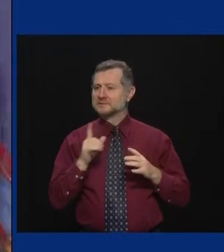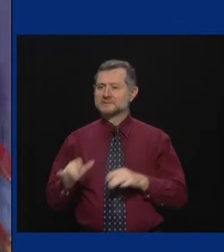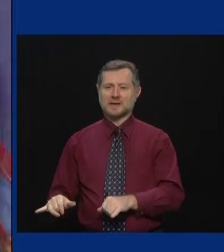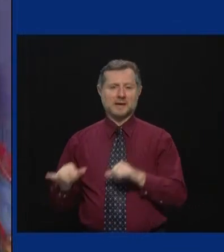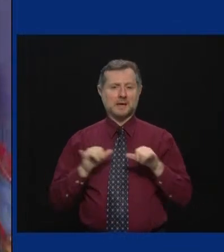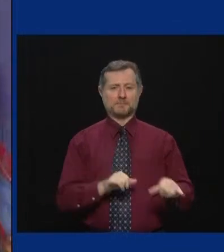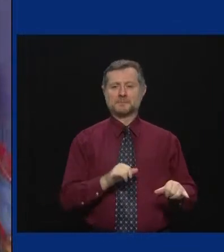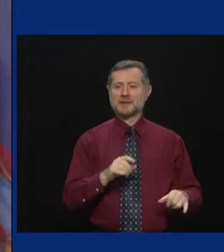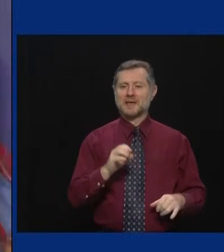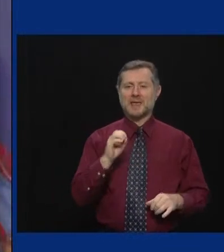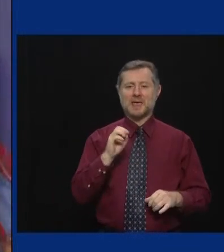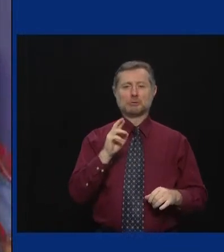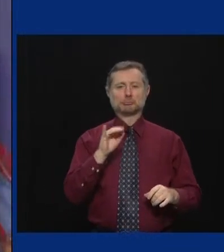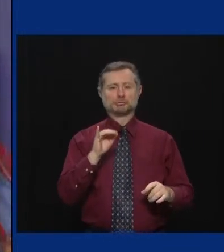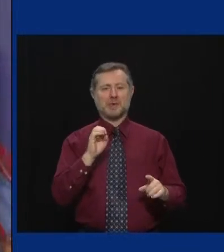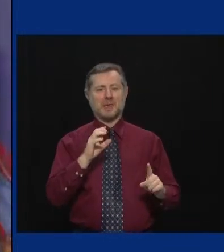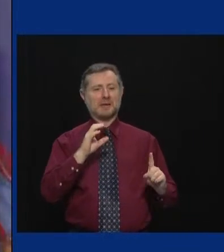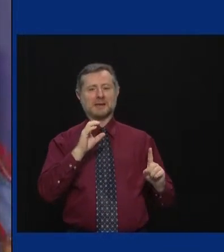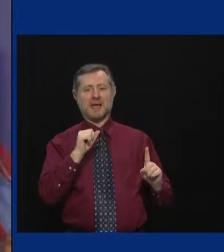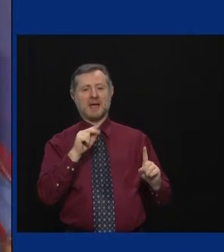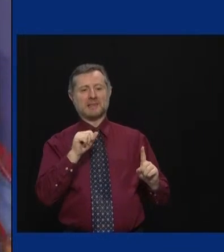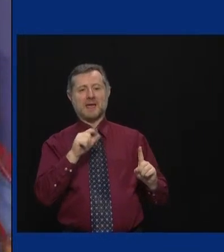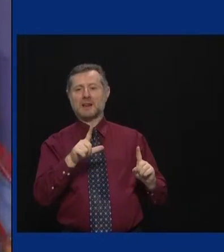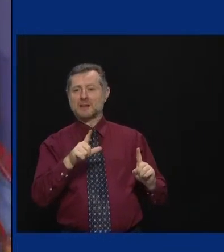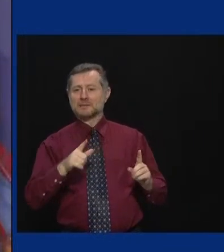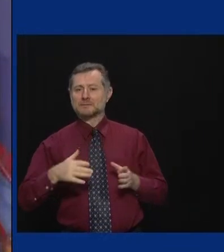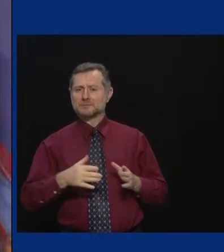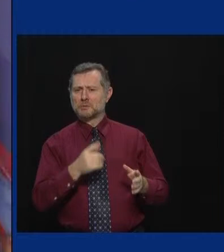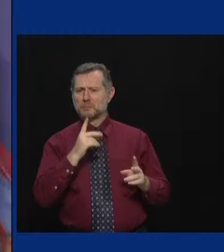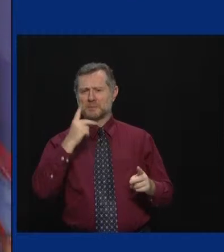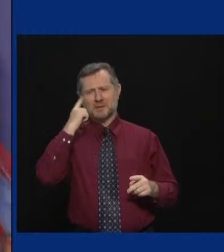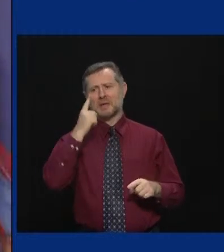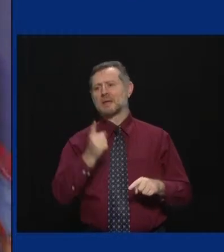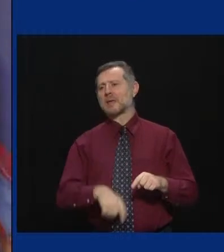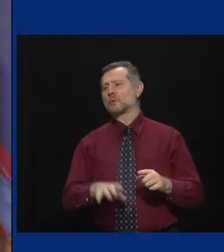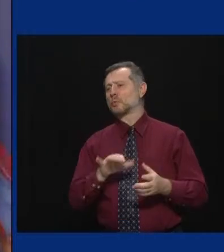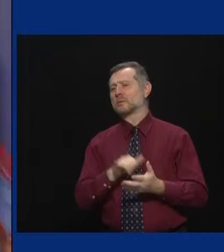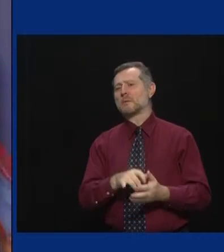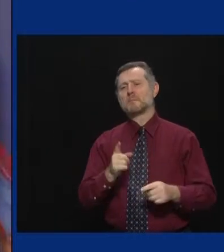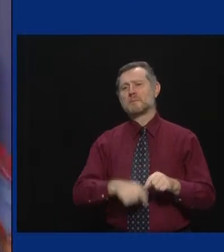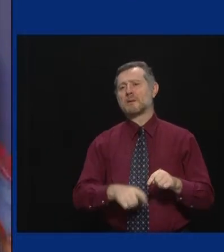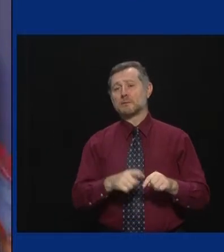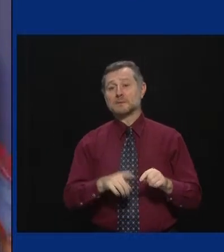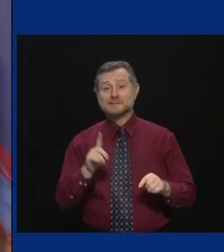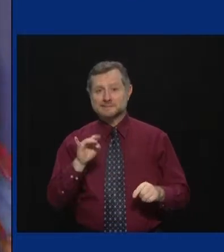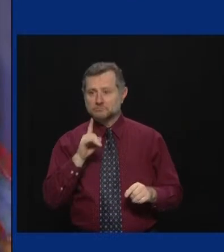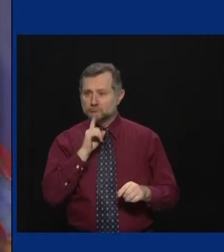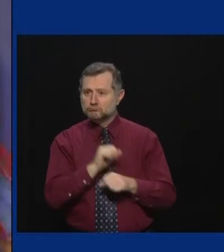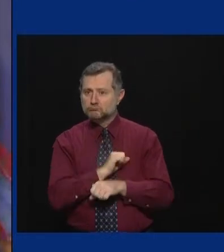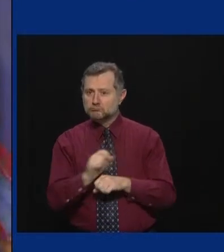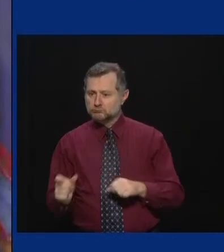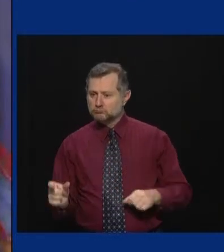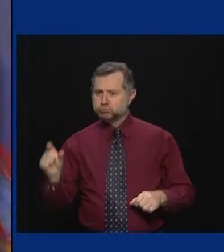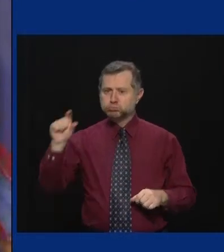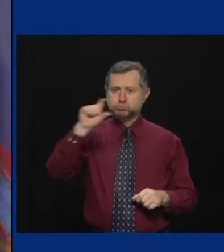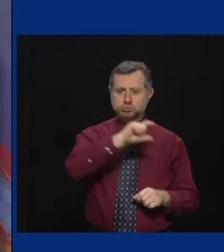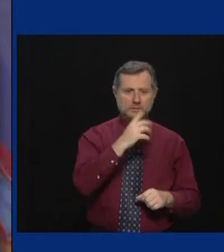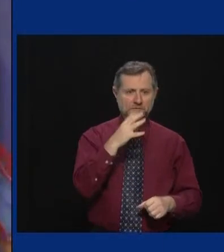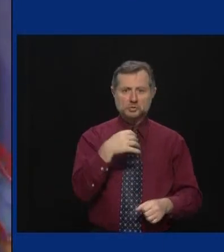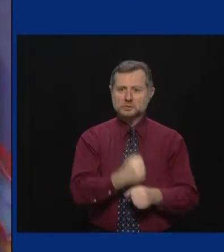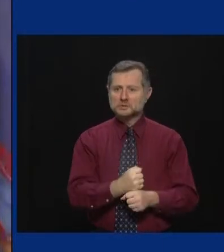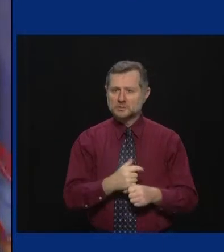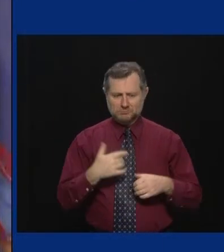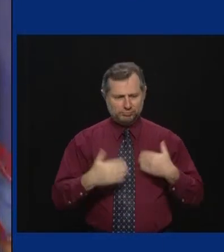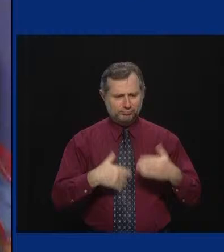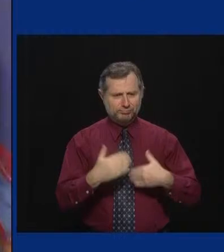said, are you kidding me? Can you really do that? And we got it done in 4 years. And that is still going to go down